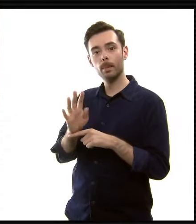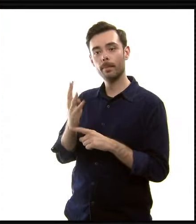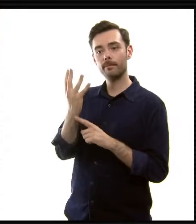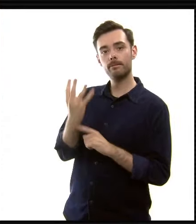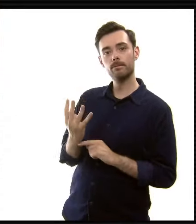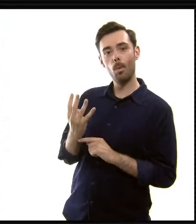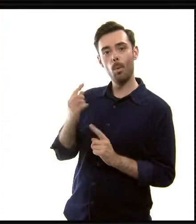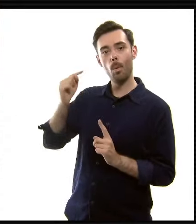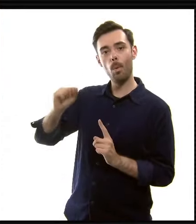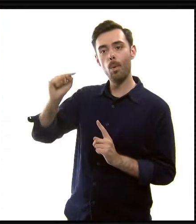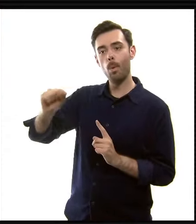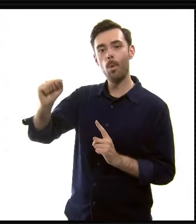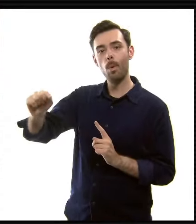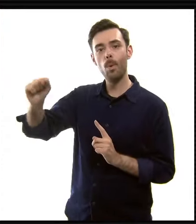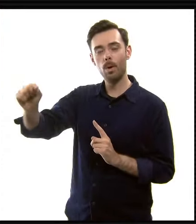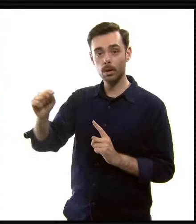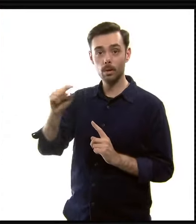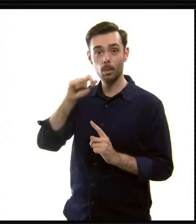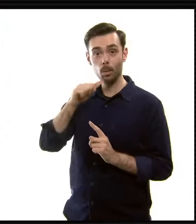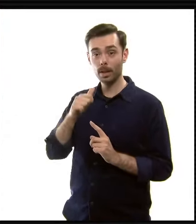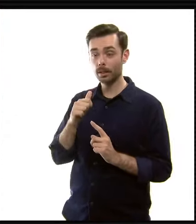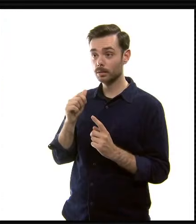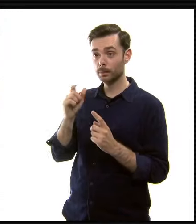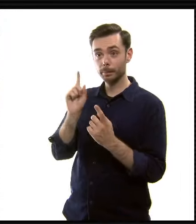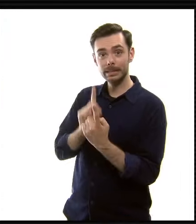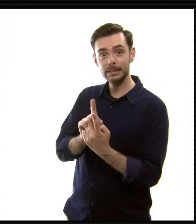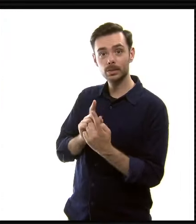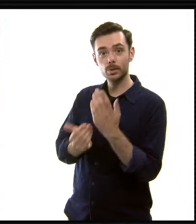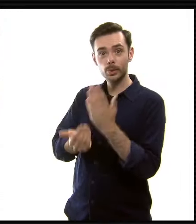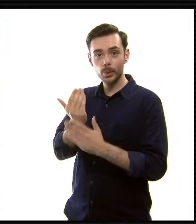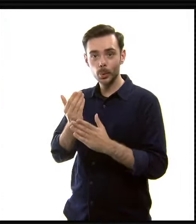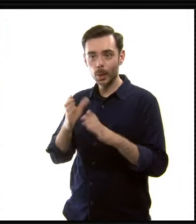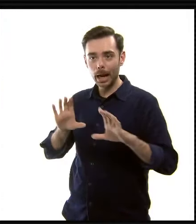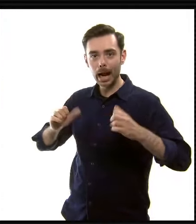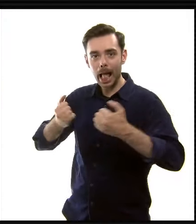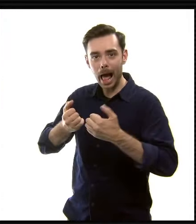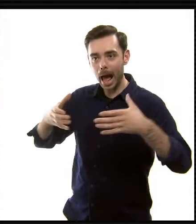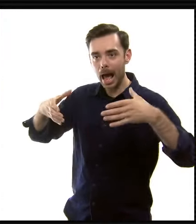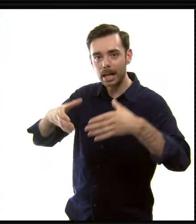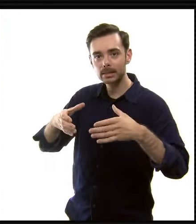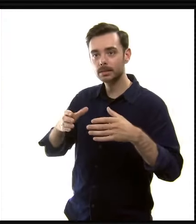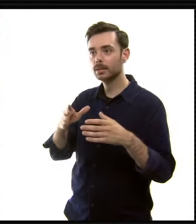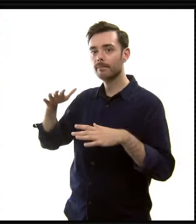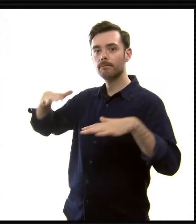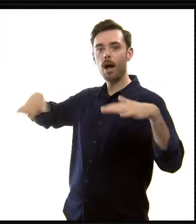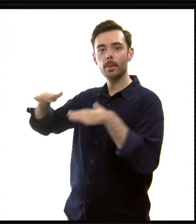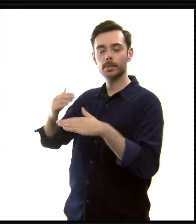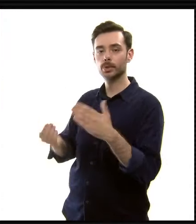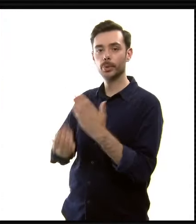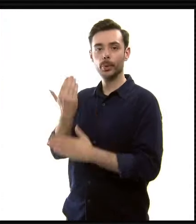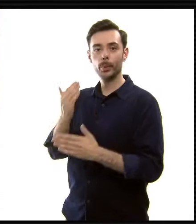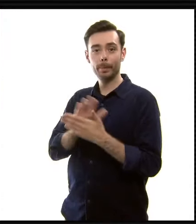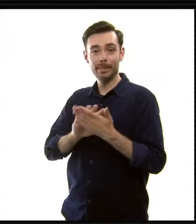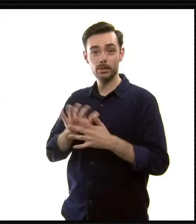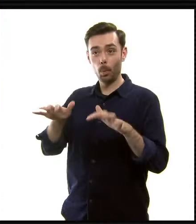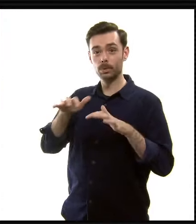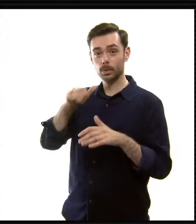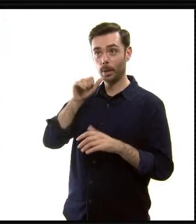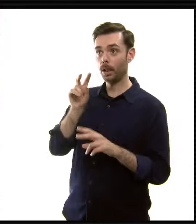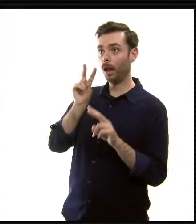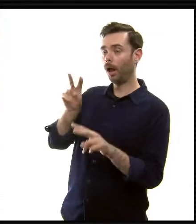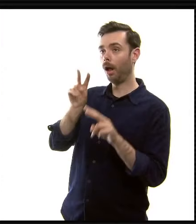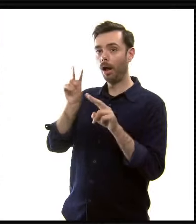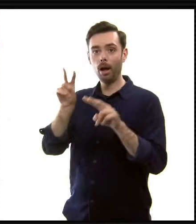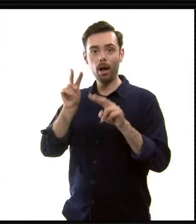new clans and new environments that will hopefully thrill fans everywhere. Wow. Thank you, Jon. Thanks